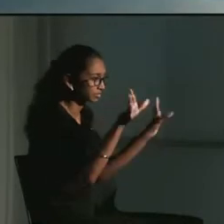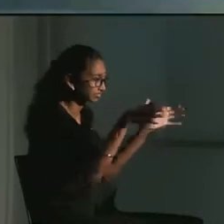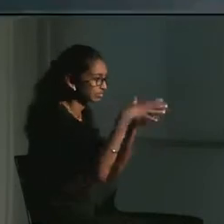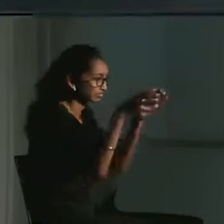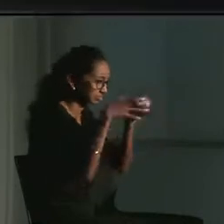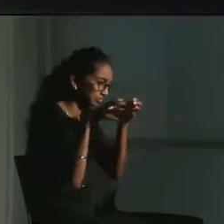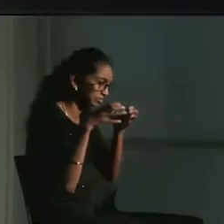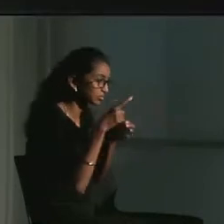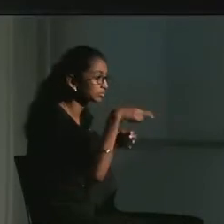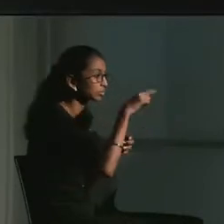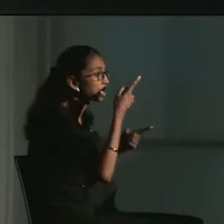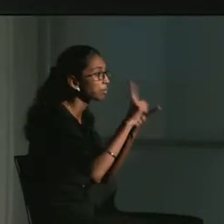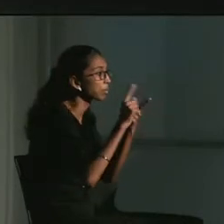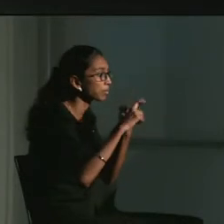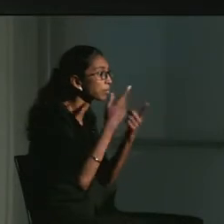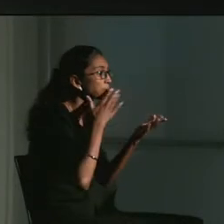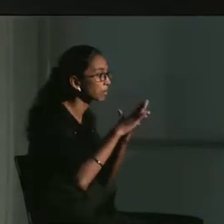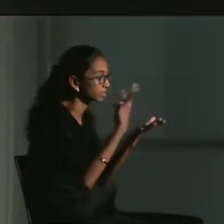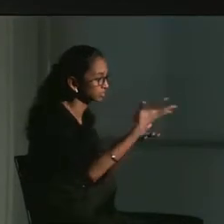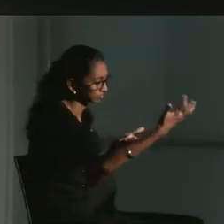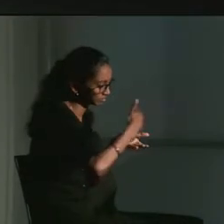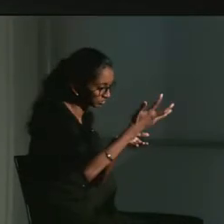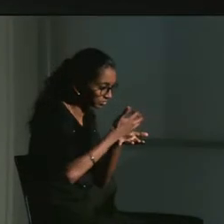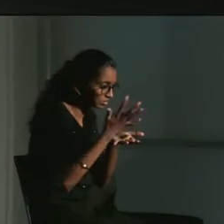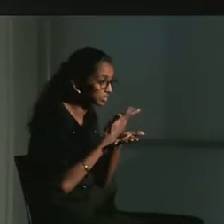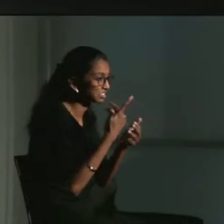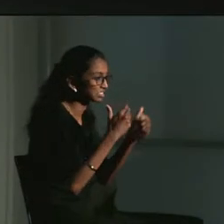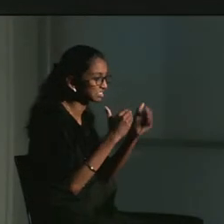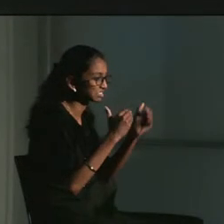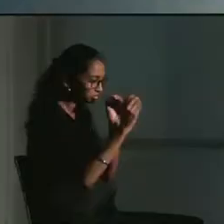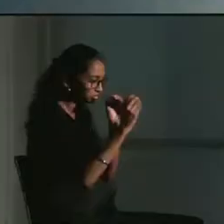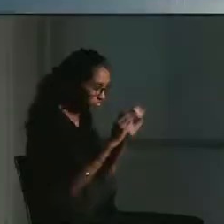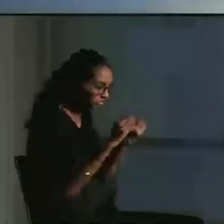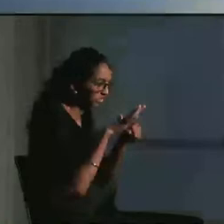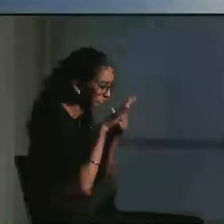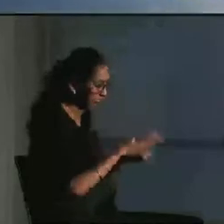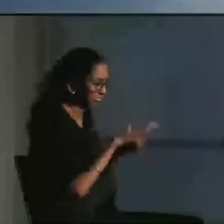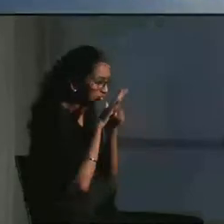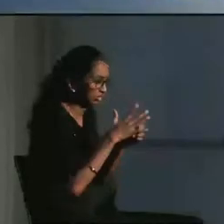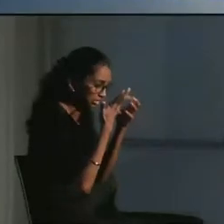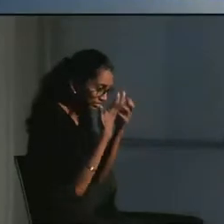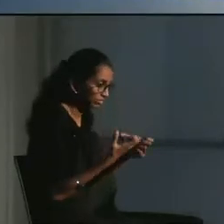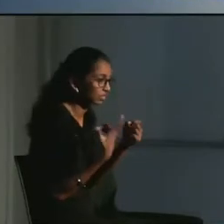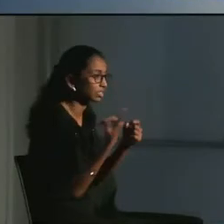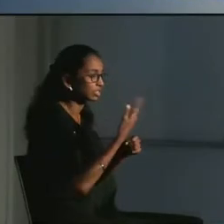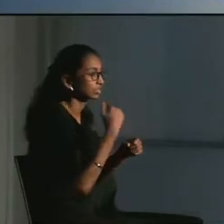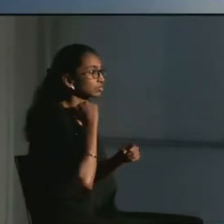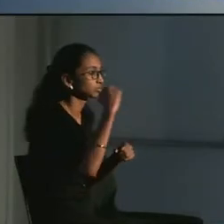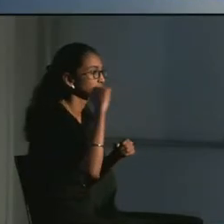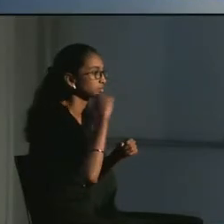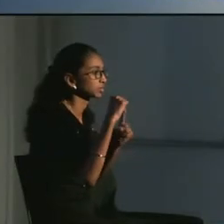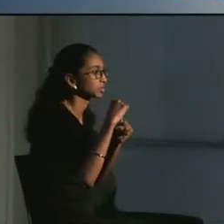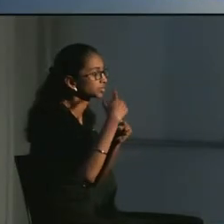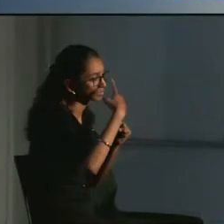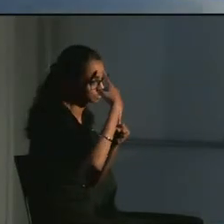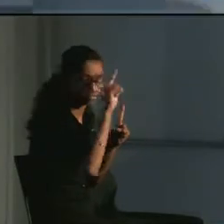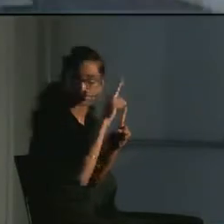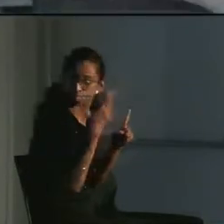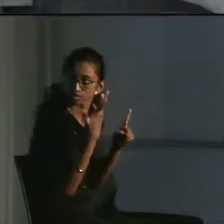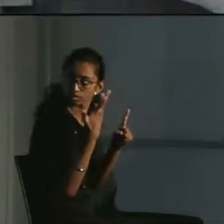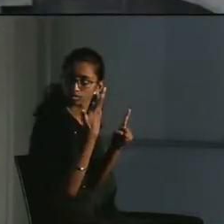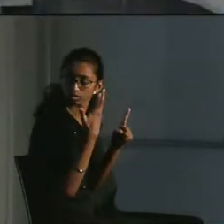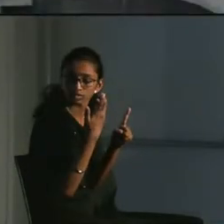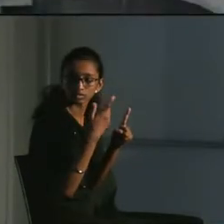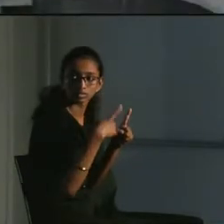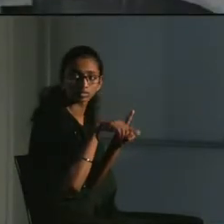growth, injustice, and inequality, discrimination, resisted by everyday protest, which does not always take the form of an